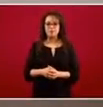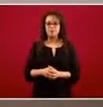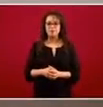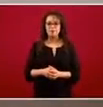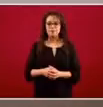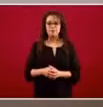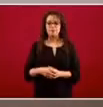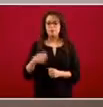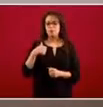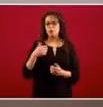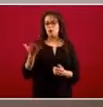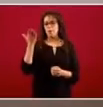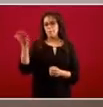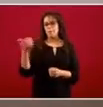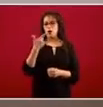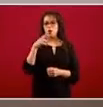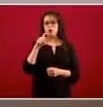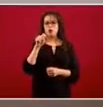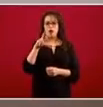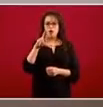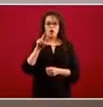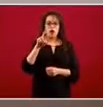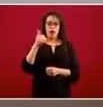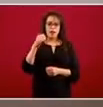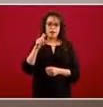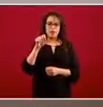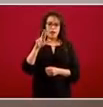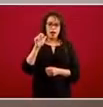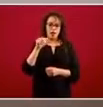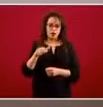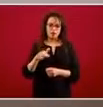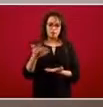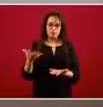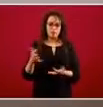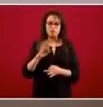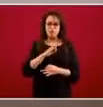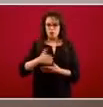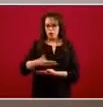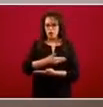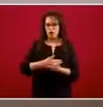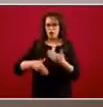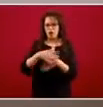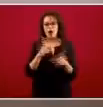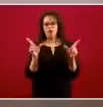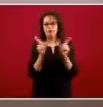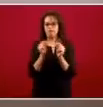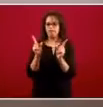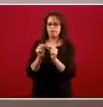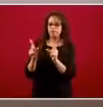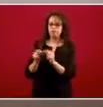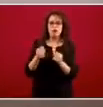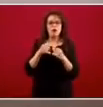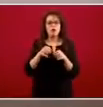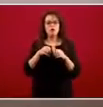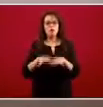Finally, I would like to ask Dr. Gustavo Reyes Terán to share with